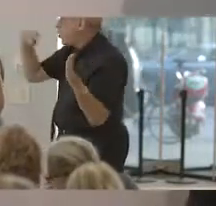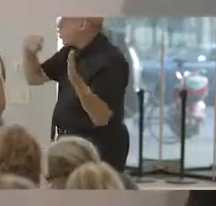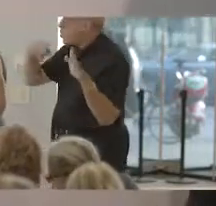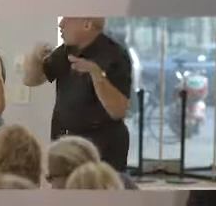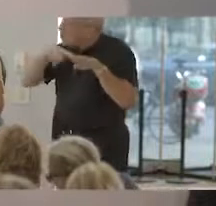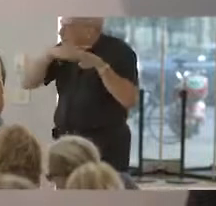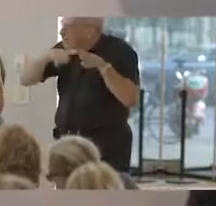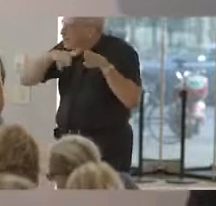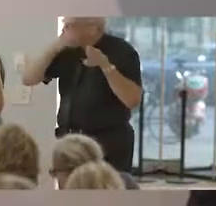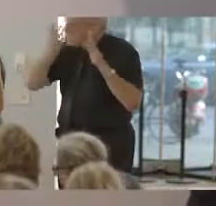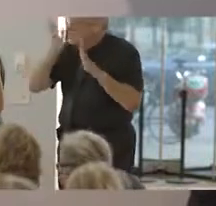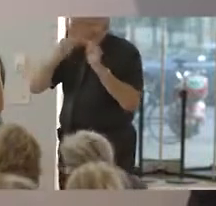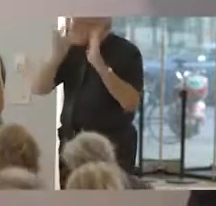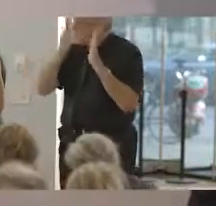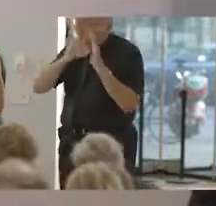Sure.